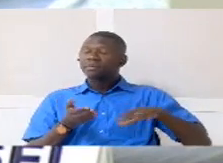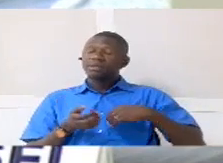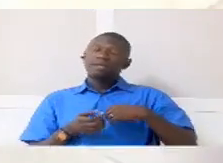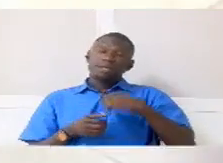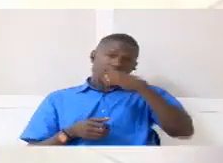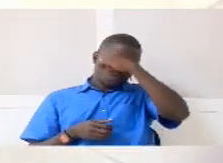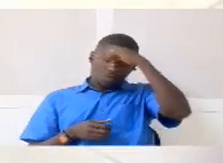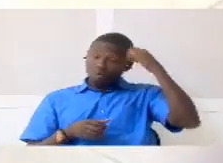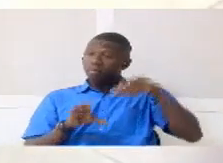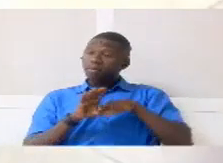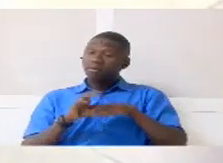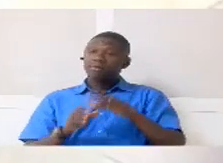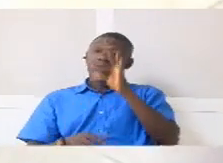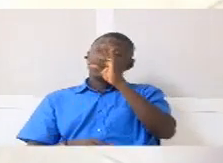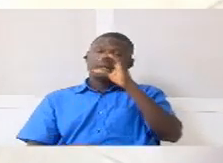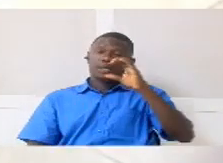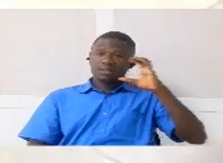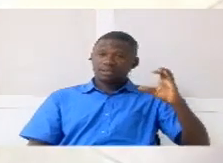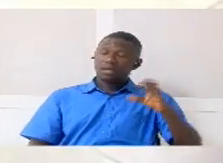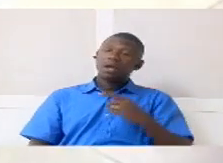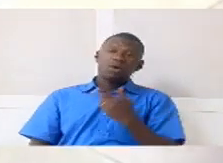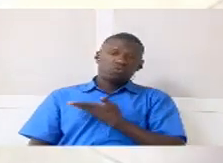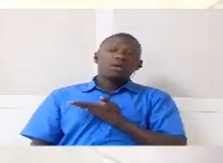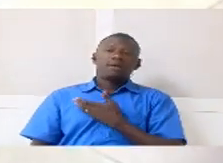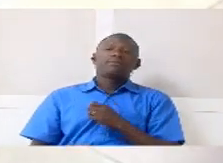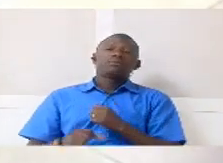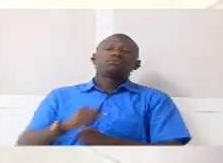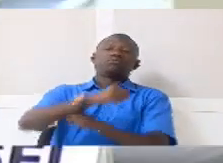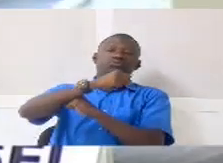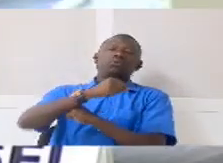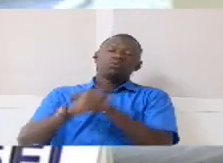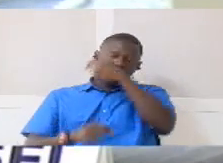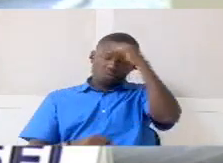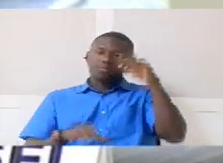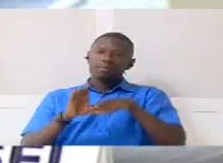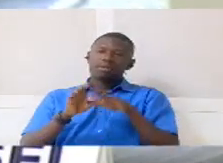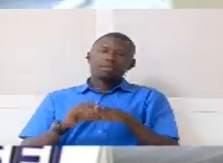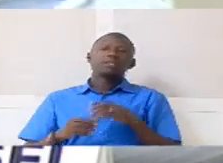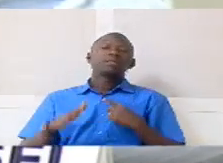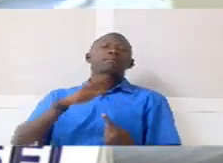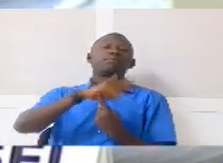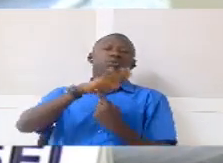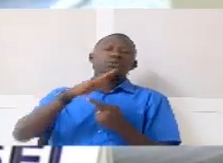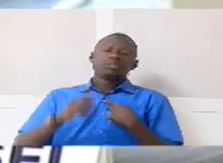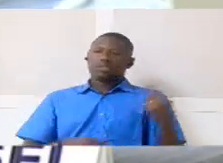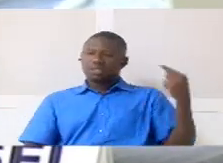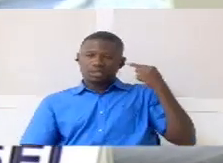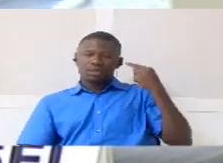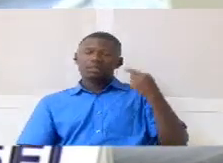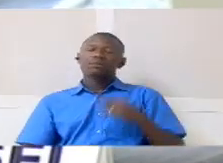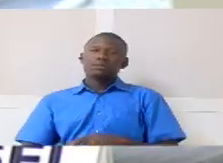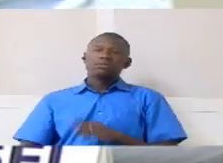TRRC, are also support staff who are relevant and important to this hearing. So there is